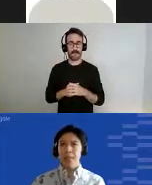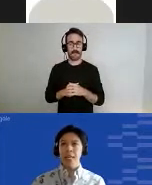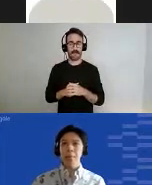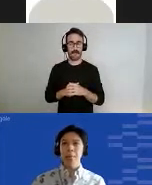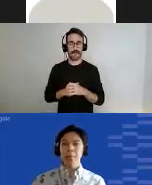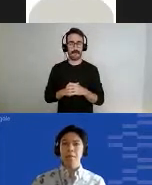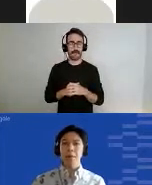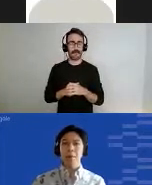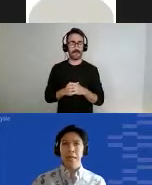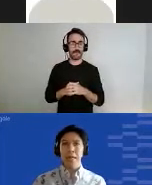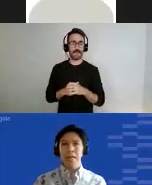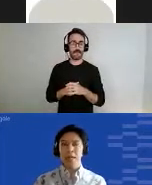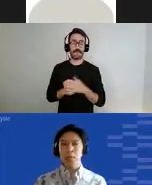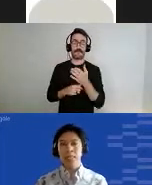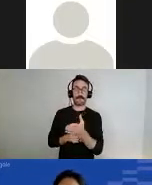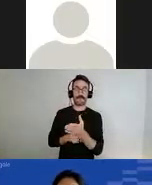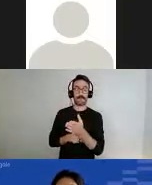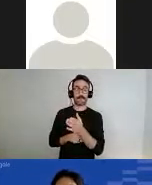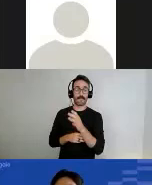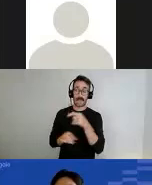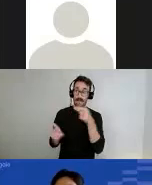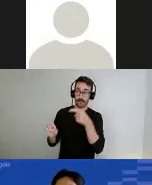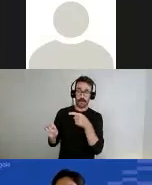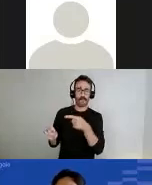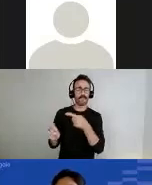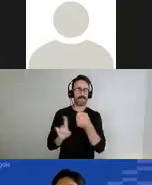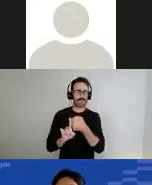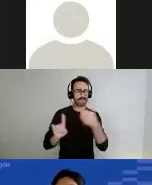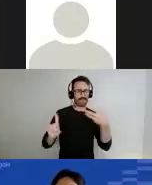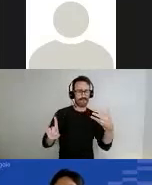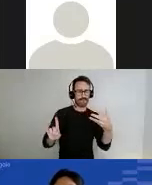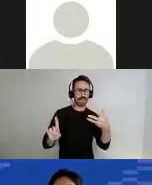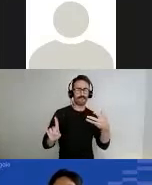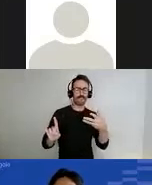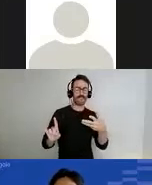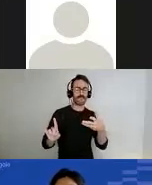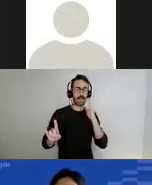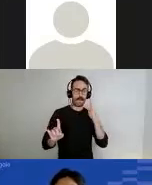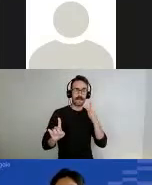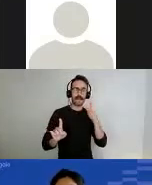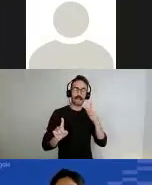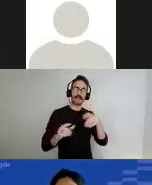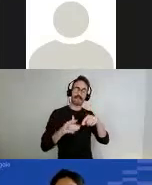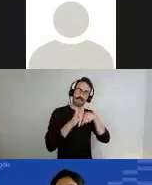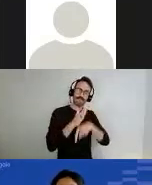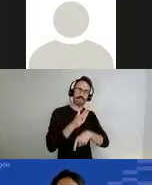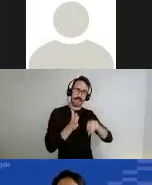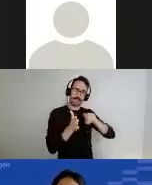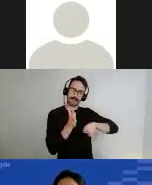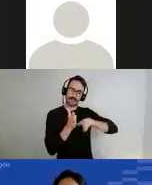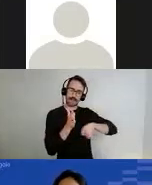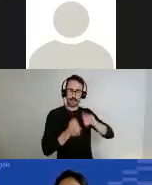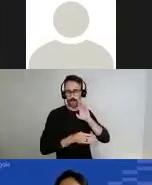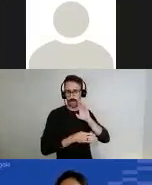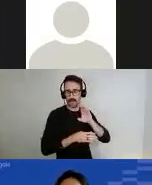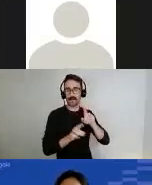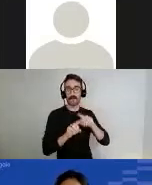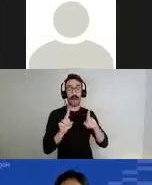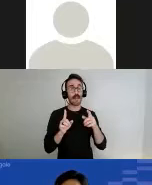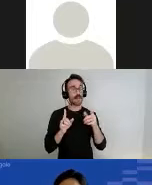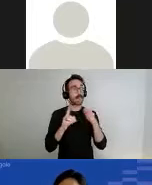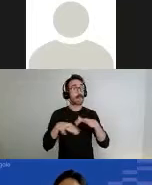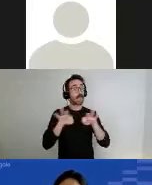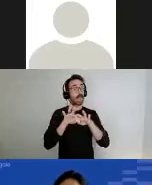So picking up from there, and we'll delve into this further in relation to our research findings, but some helpful